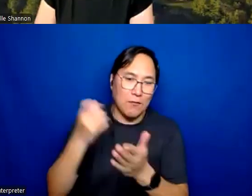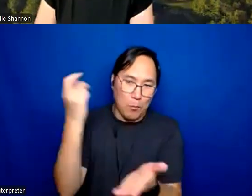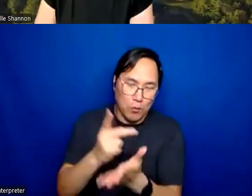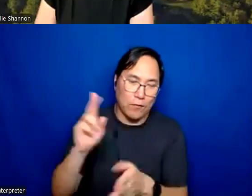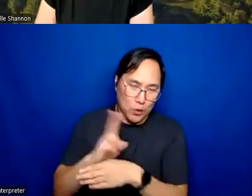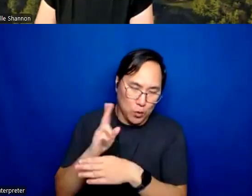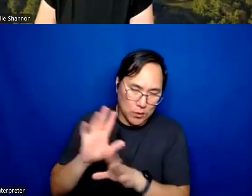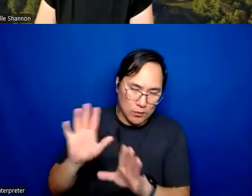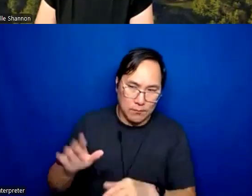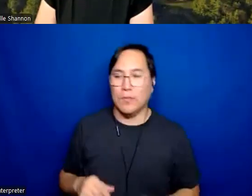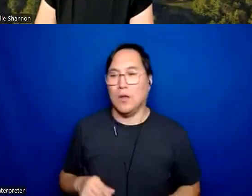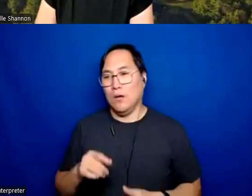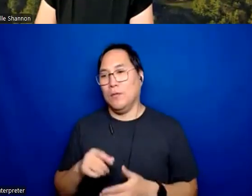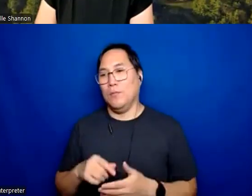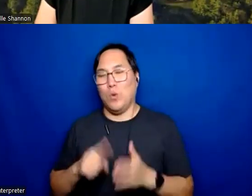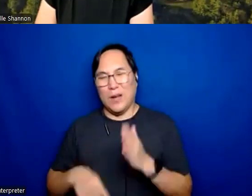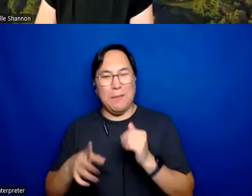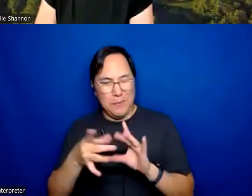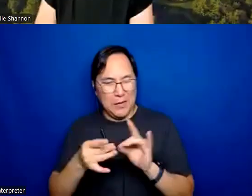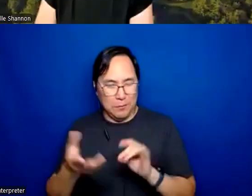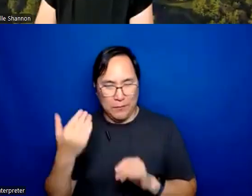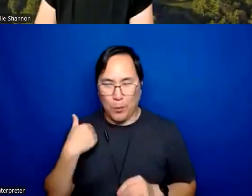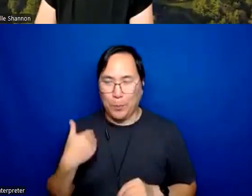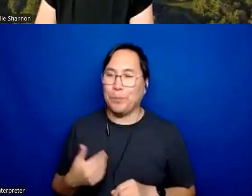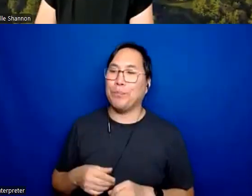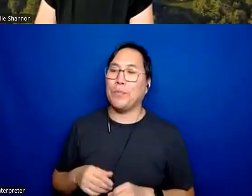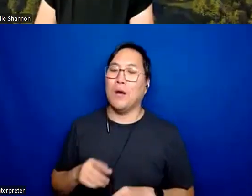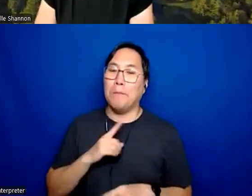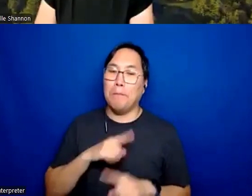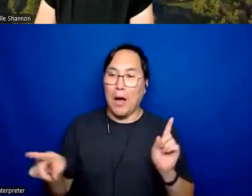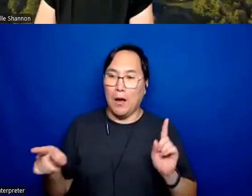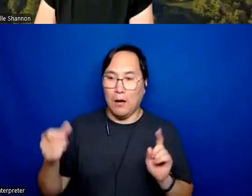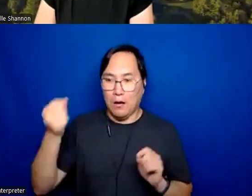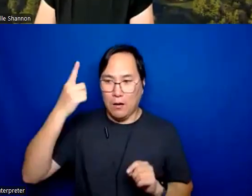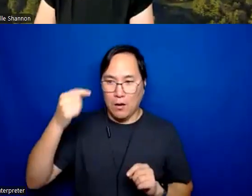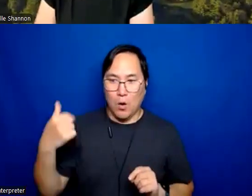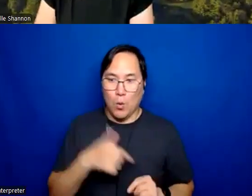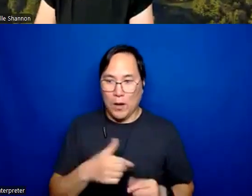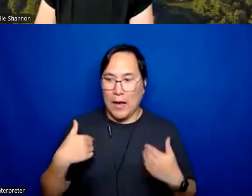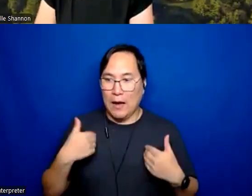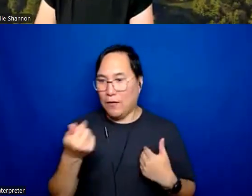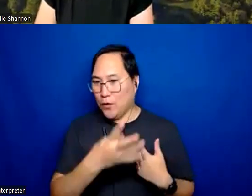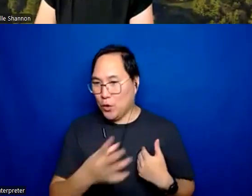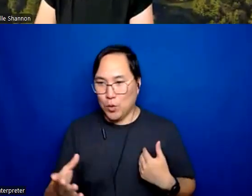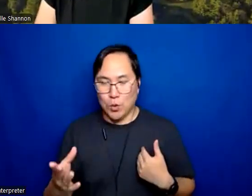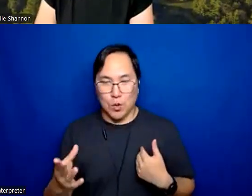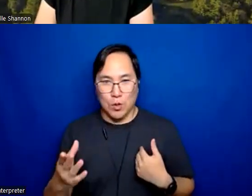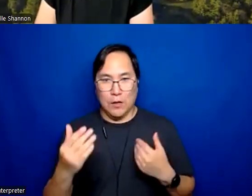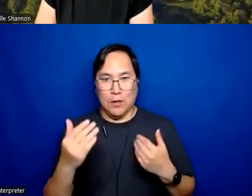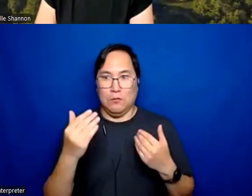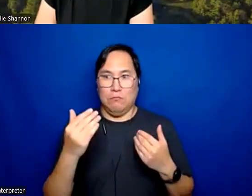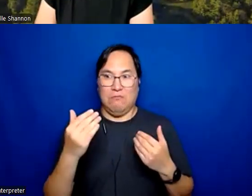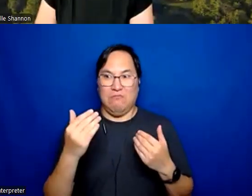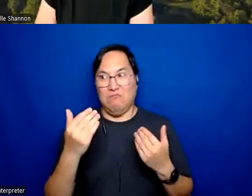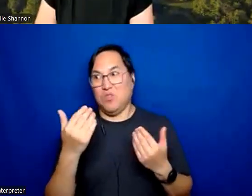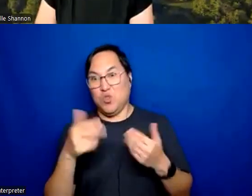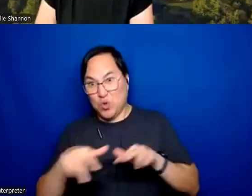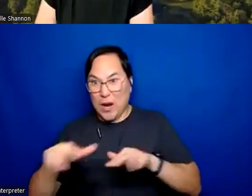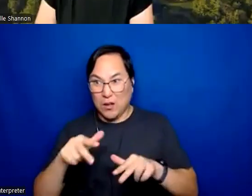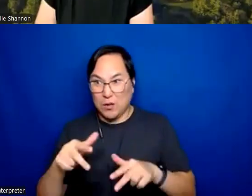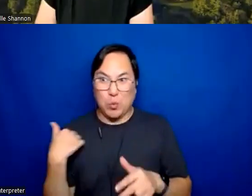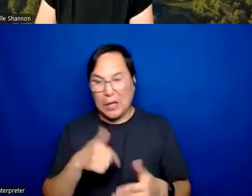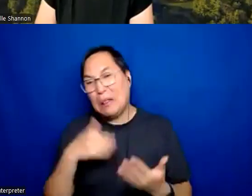thrown out there earlier as examples. That said, we do have a couple of limited developed trails that we maintain, but the public